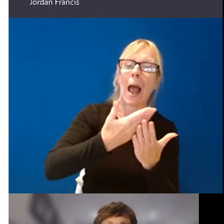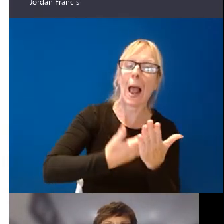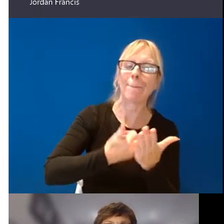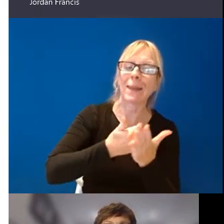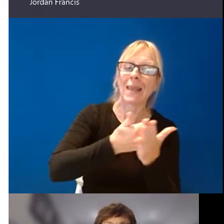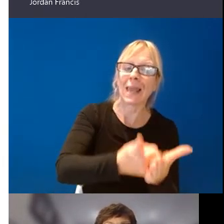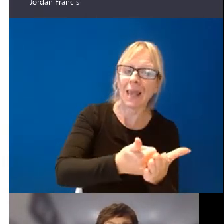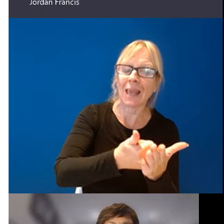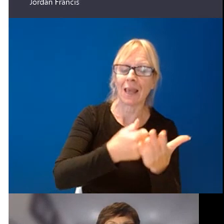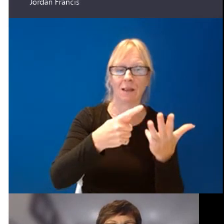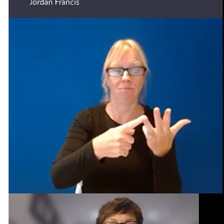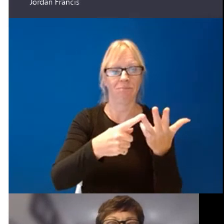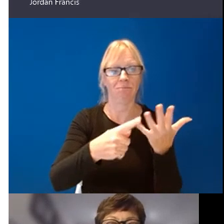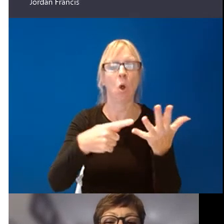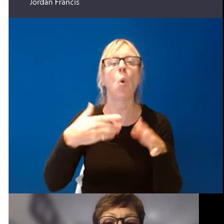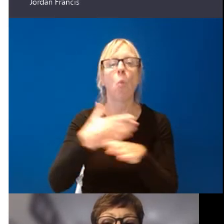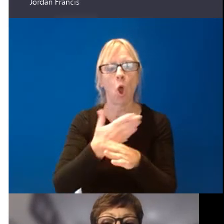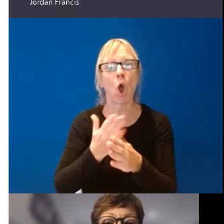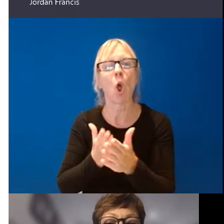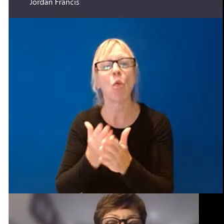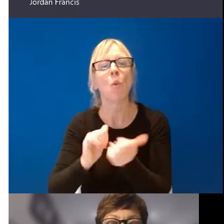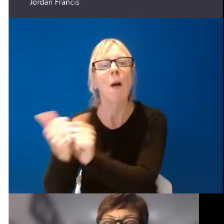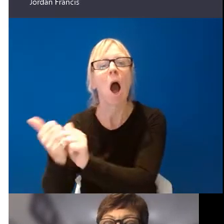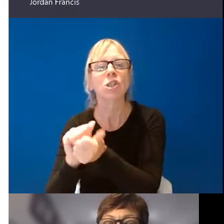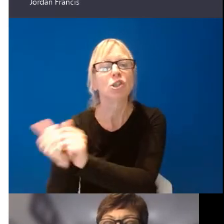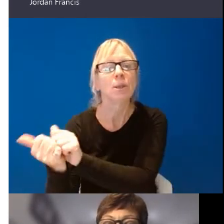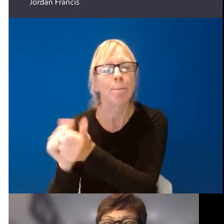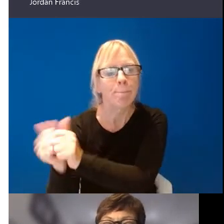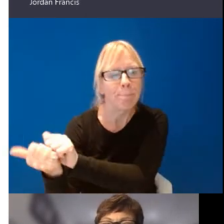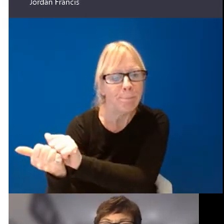as well as working through partnerships and corporate comms.